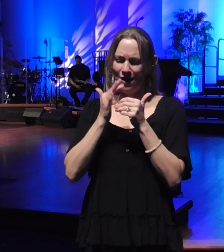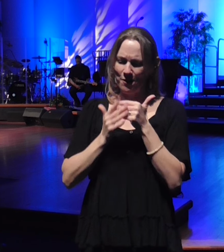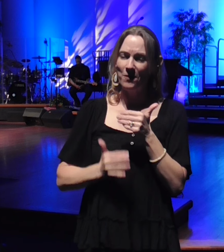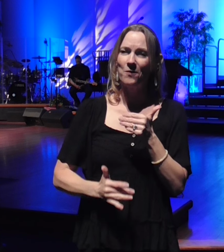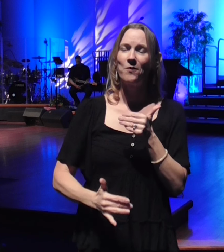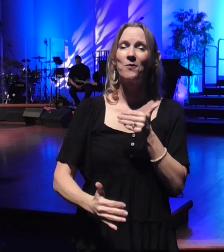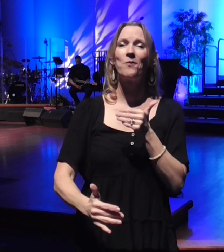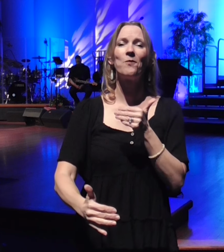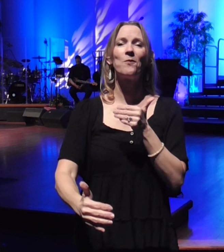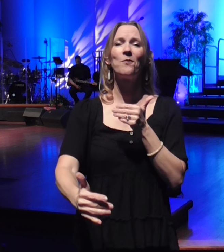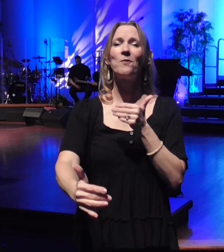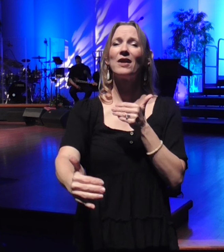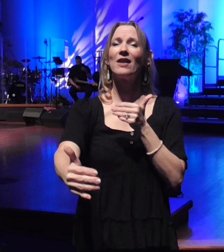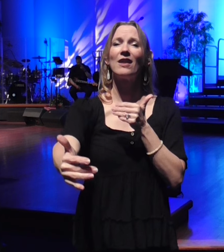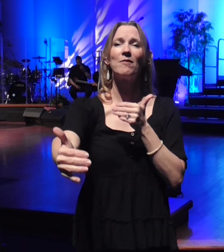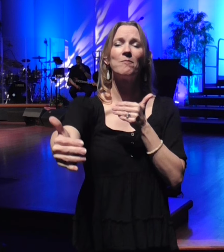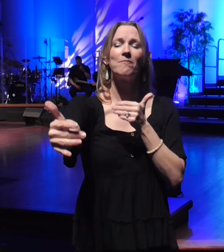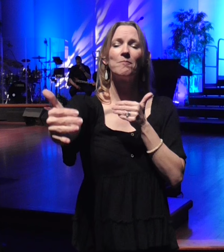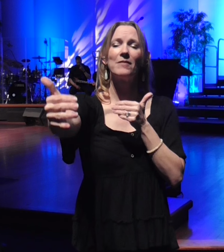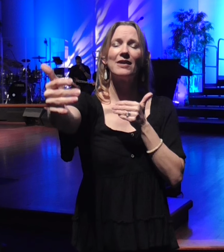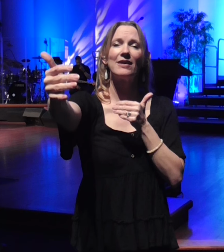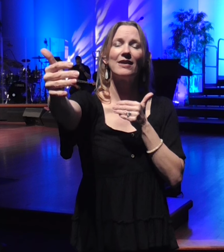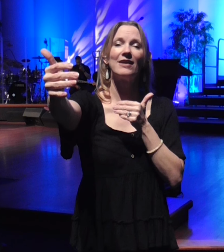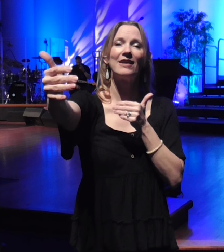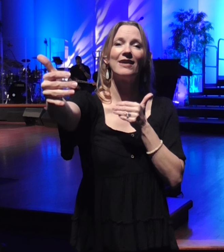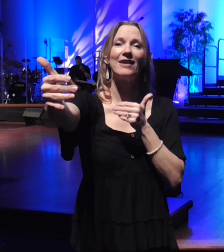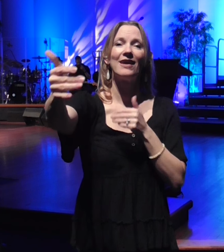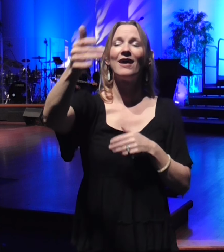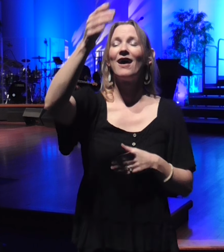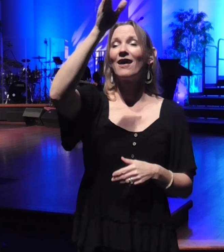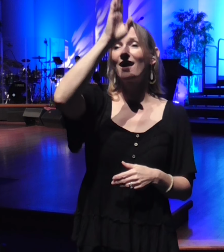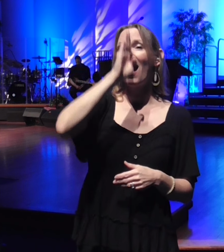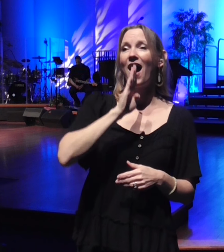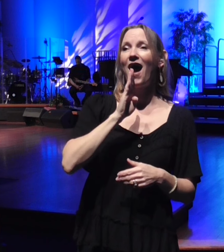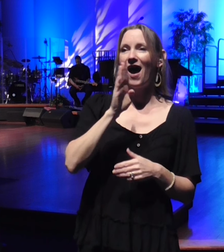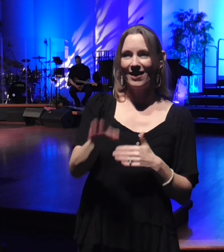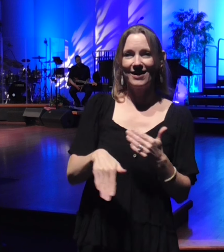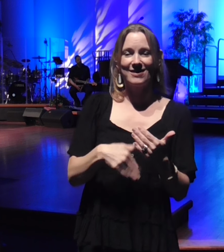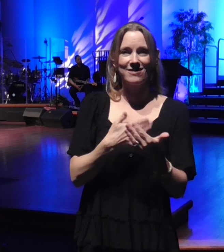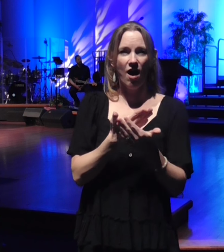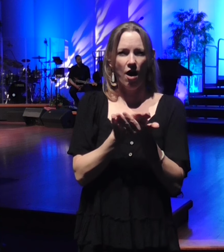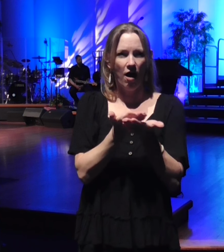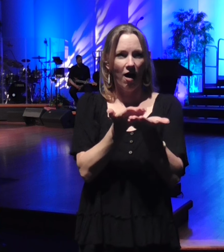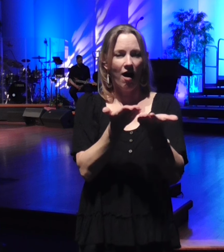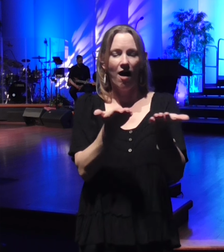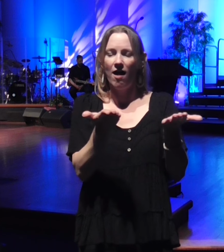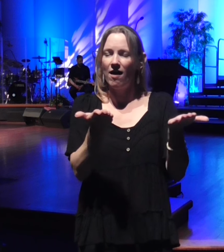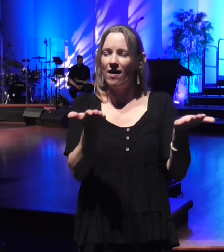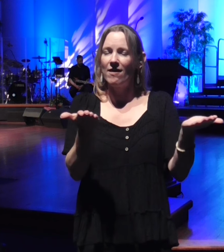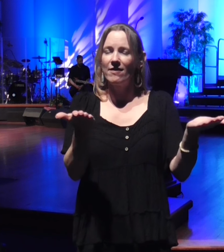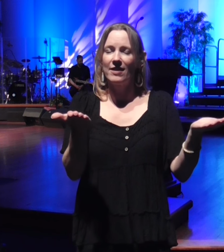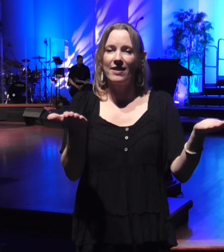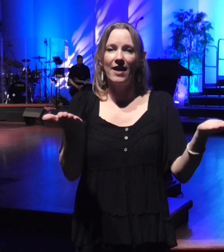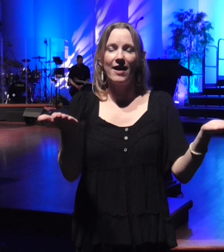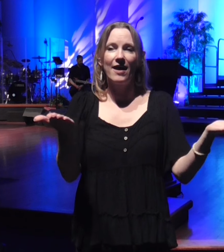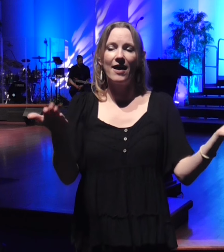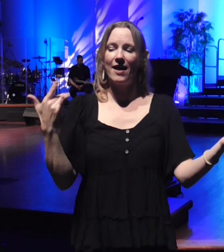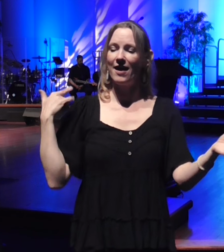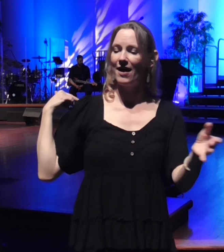all there will ever be. God is